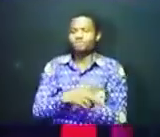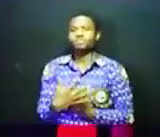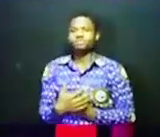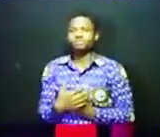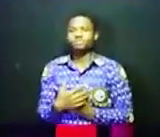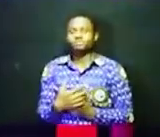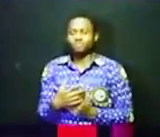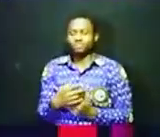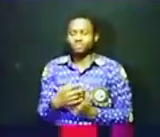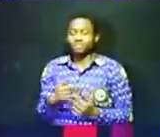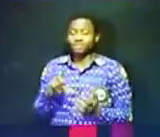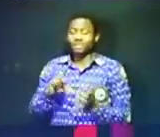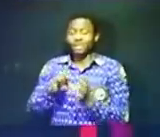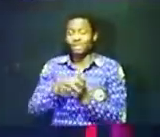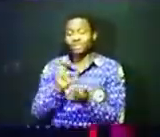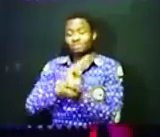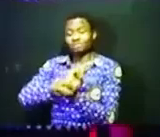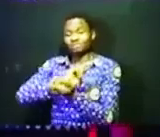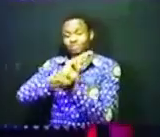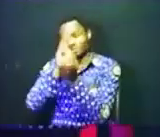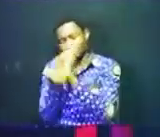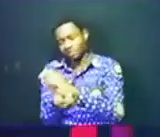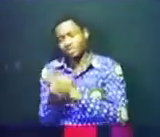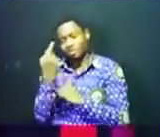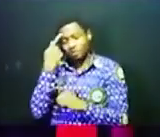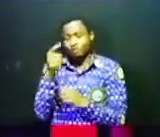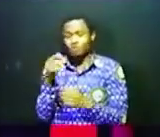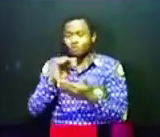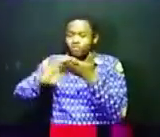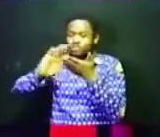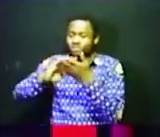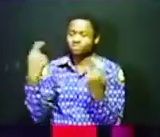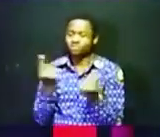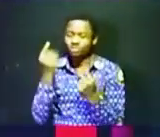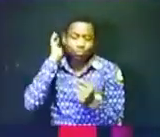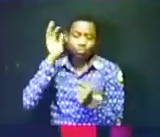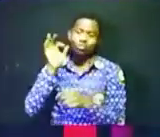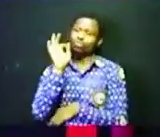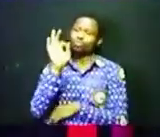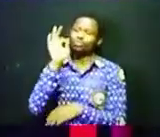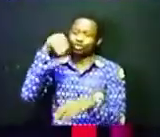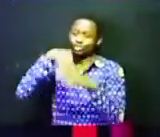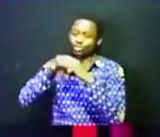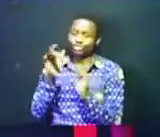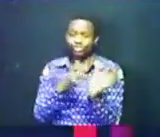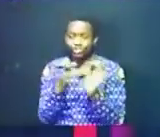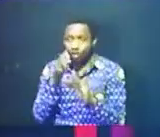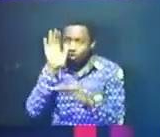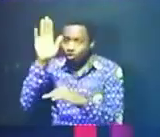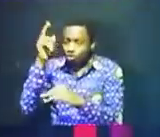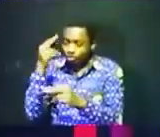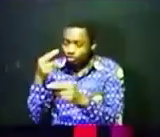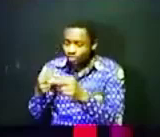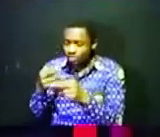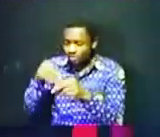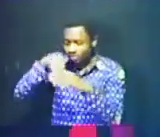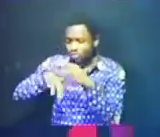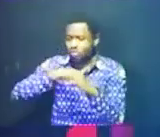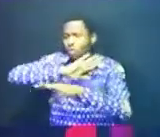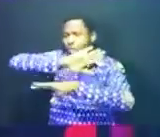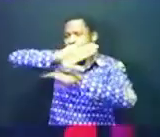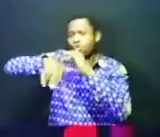repentance for the forgiveness of sins will be preached in his name to all nations, beginning at